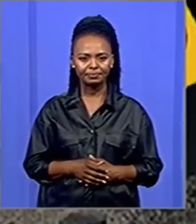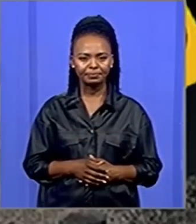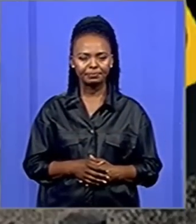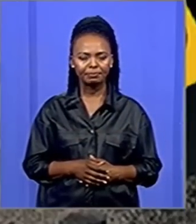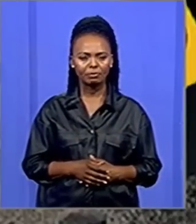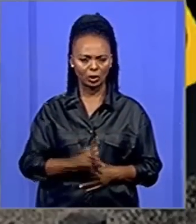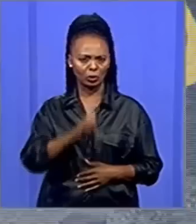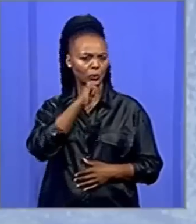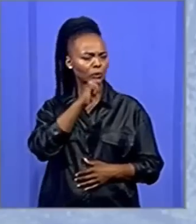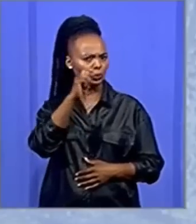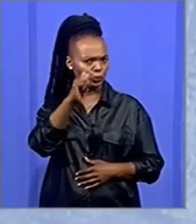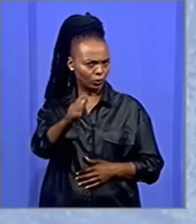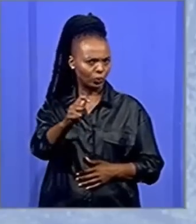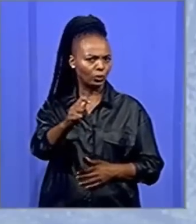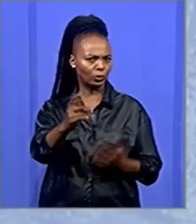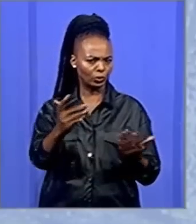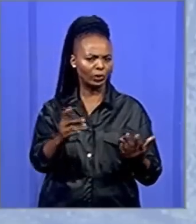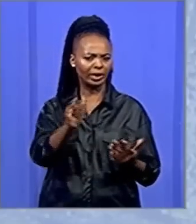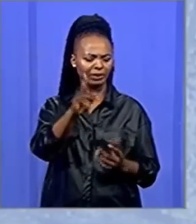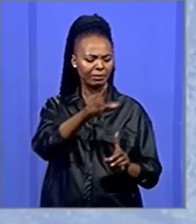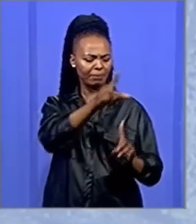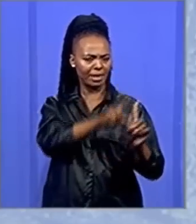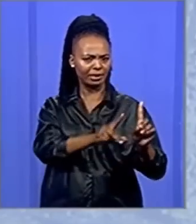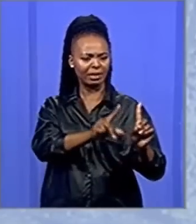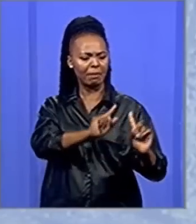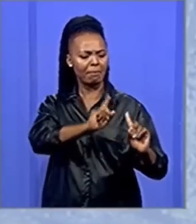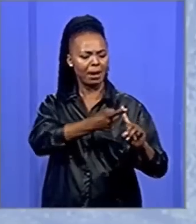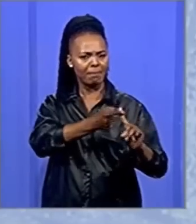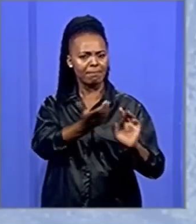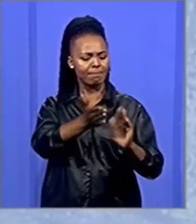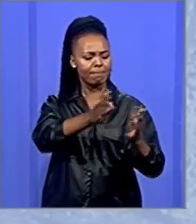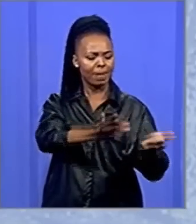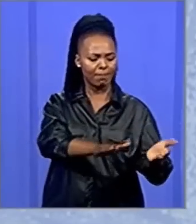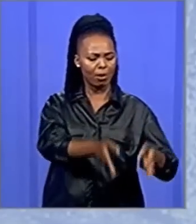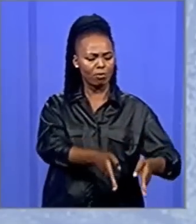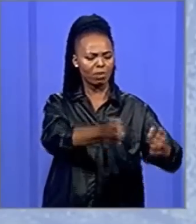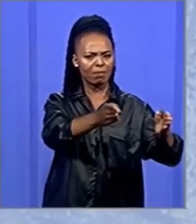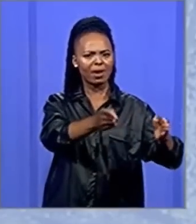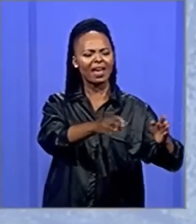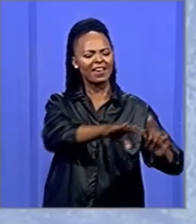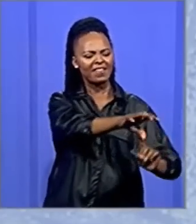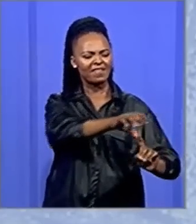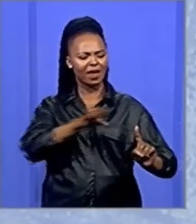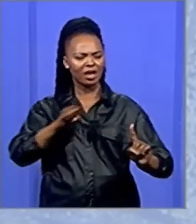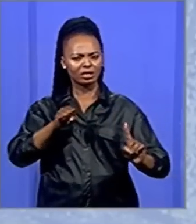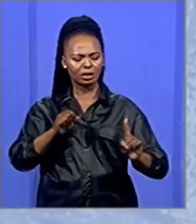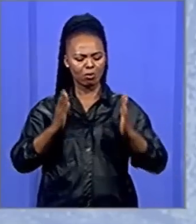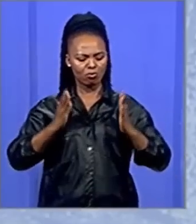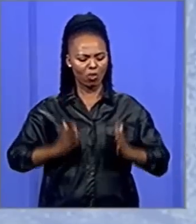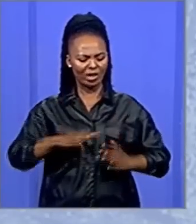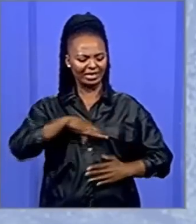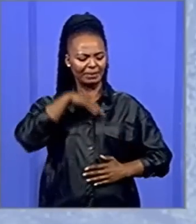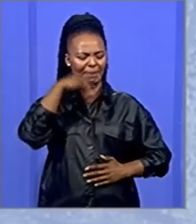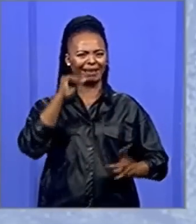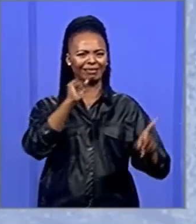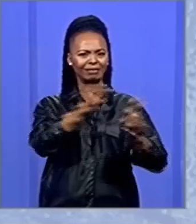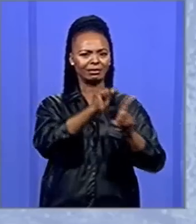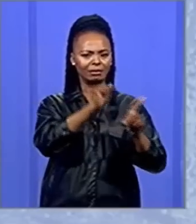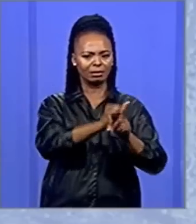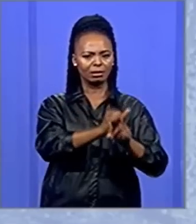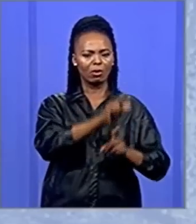Ke nnete ge motho wa rena tlhokofaletse tseleng o swantse o molate ka gore motho ga a hwe